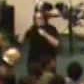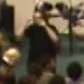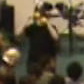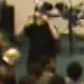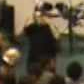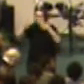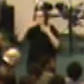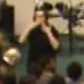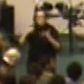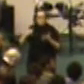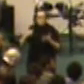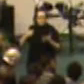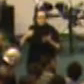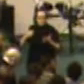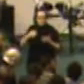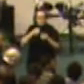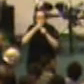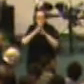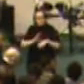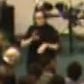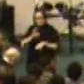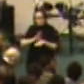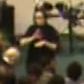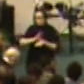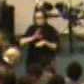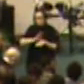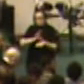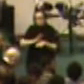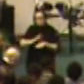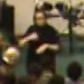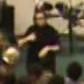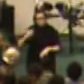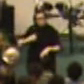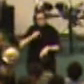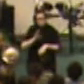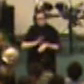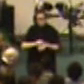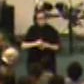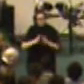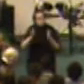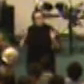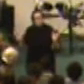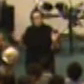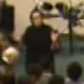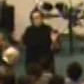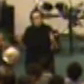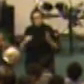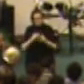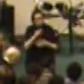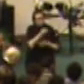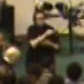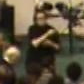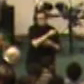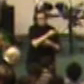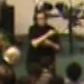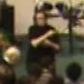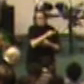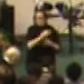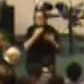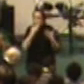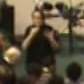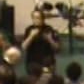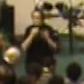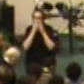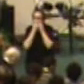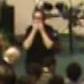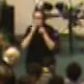Father, we thank you for how you have blessed our church, both the youth and the church as a whole, through Sean and Sarah. We thank you for these